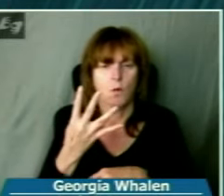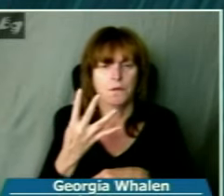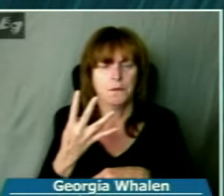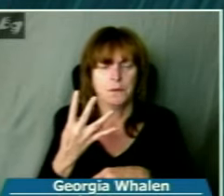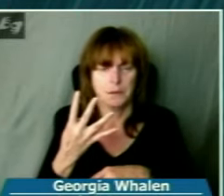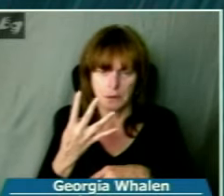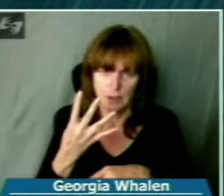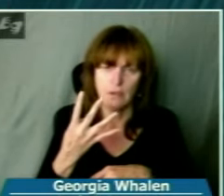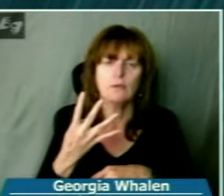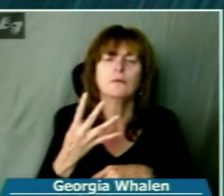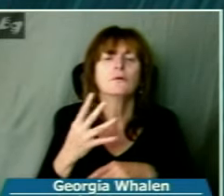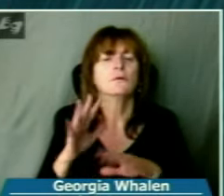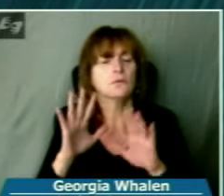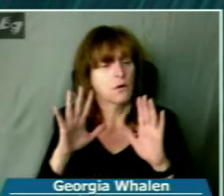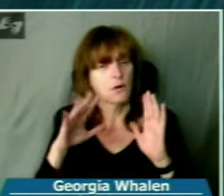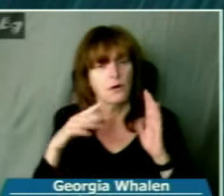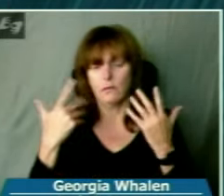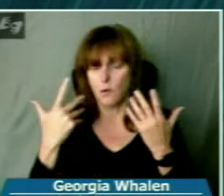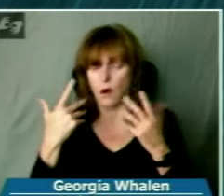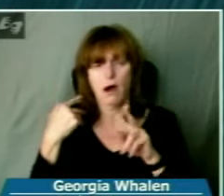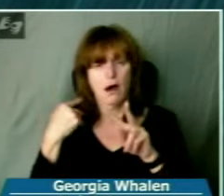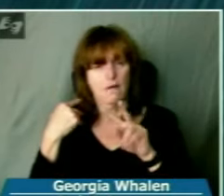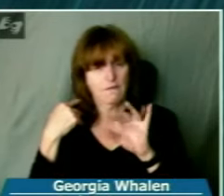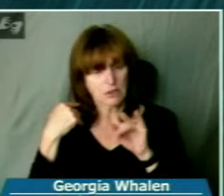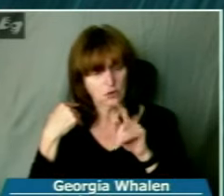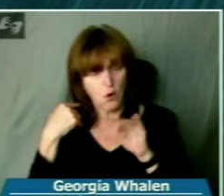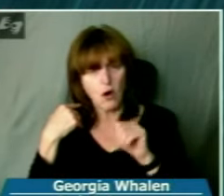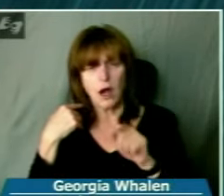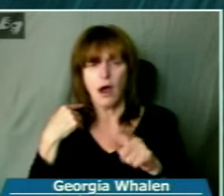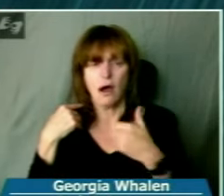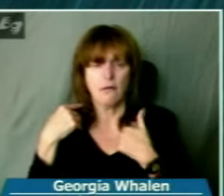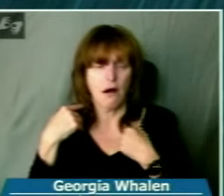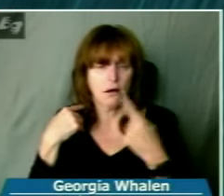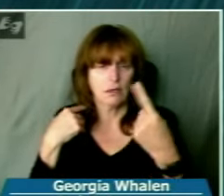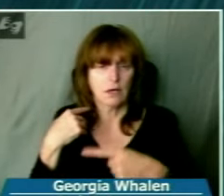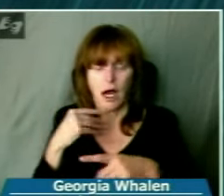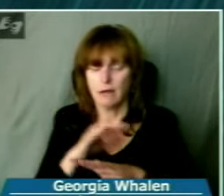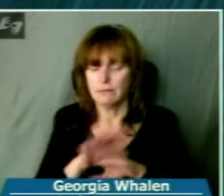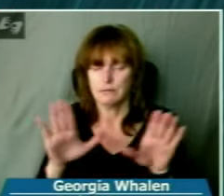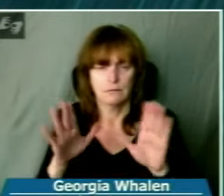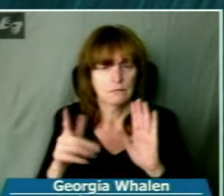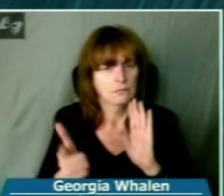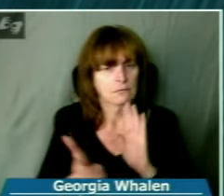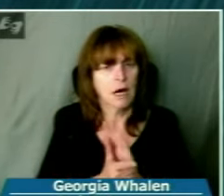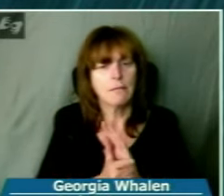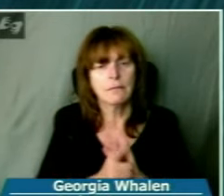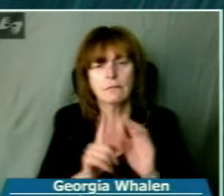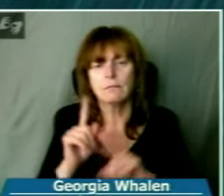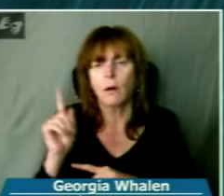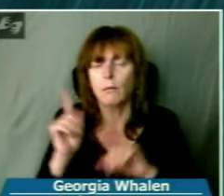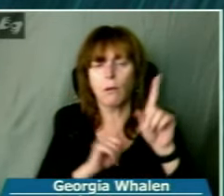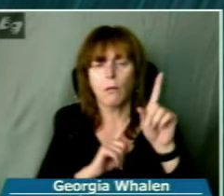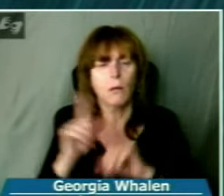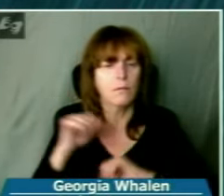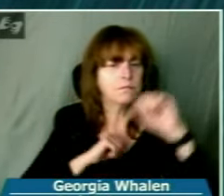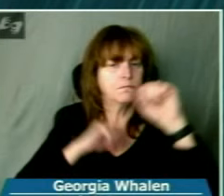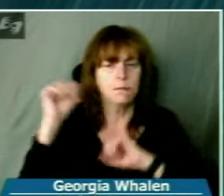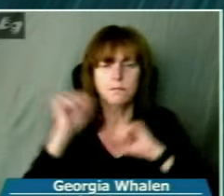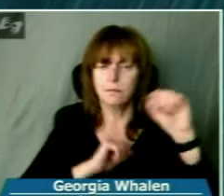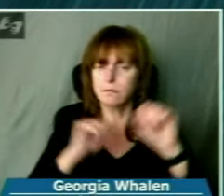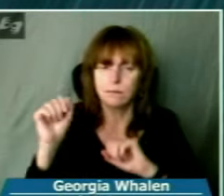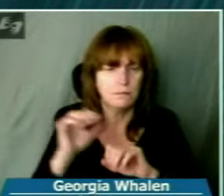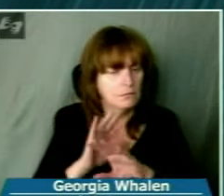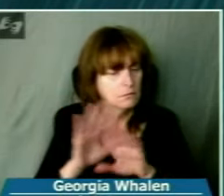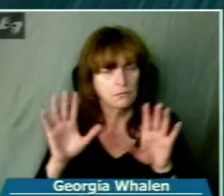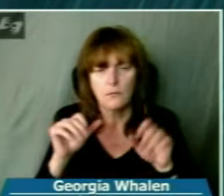And unfortunately, bringing large groups together for fireworks displays is just not a good idea. For those that are